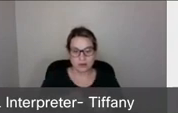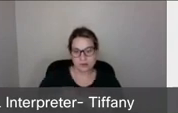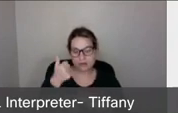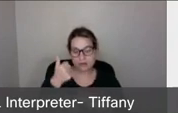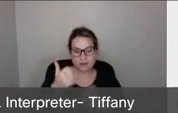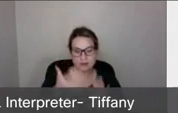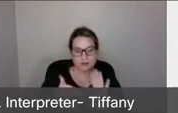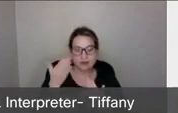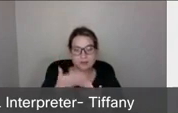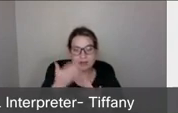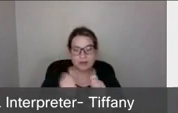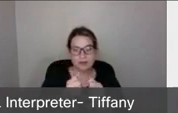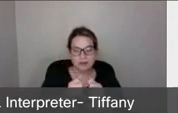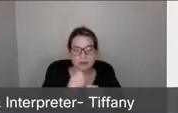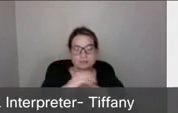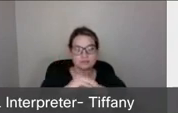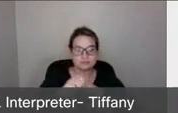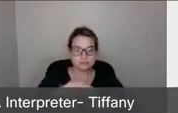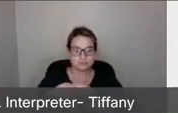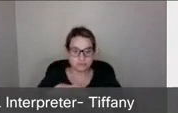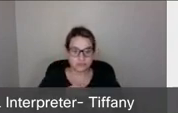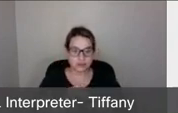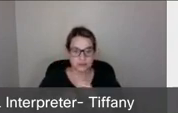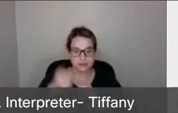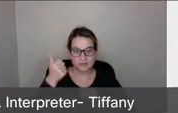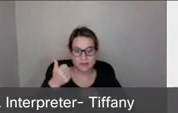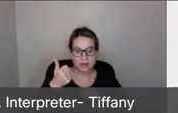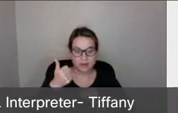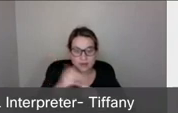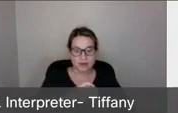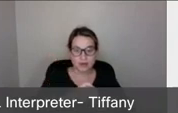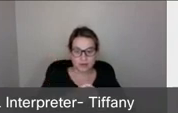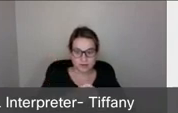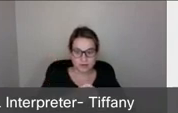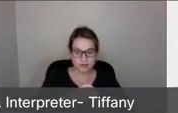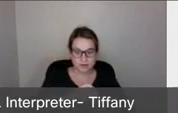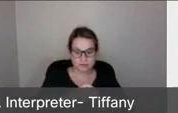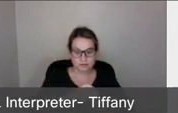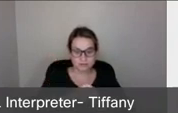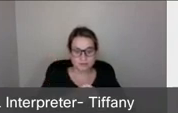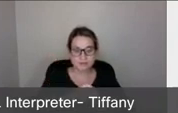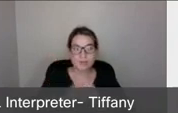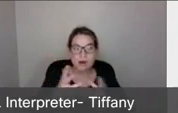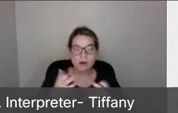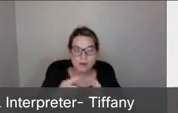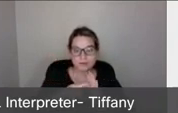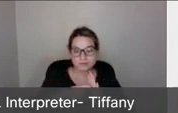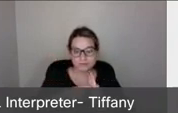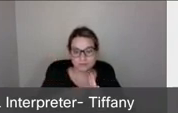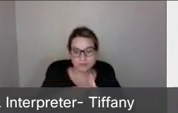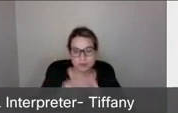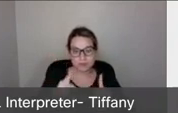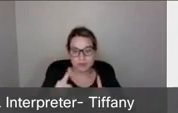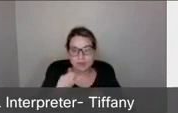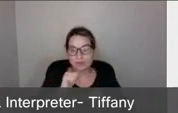campaign, and with that, they eliminate a natural buffer against extremism. I want to be represented by candidates who desire